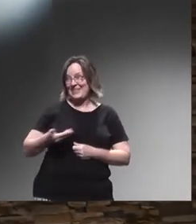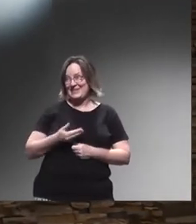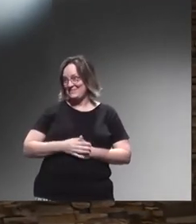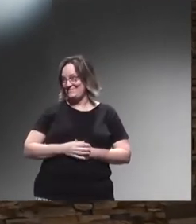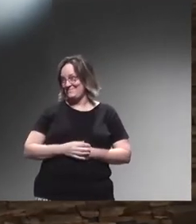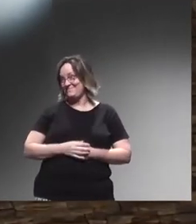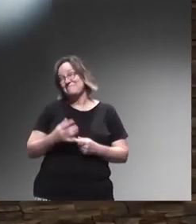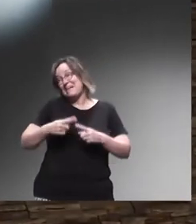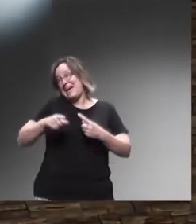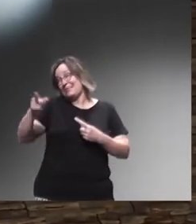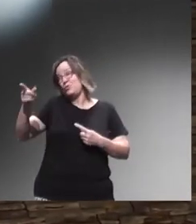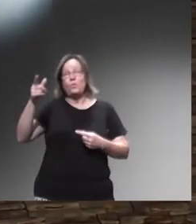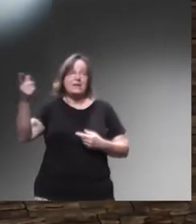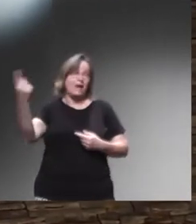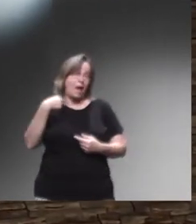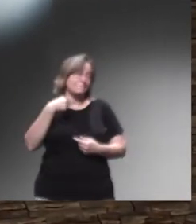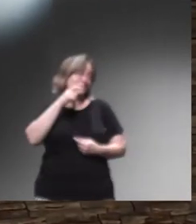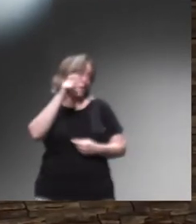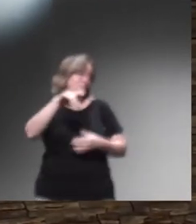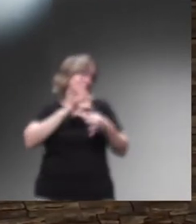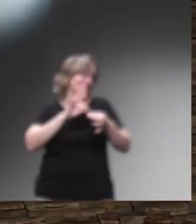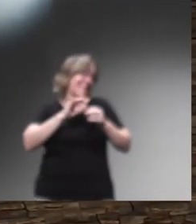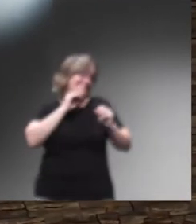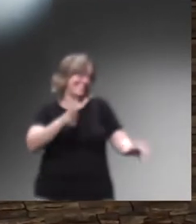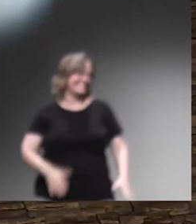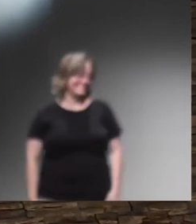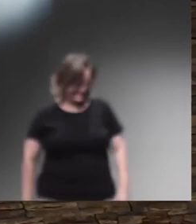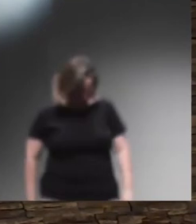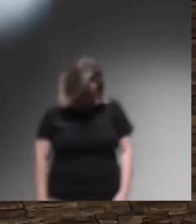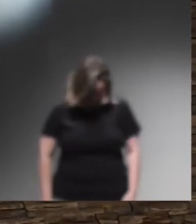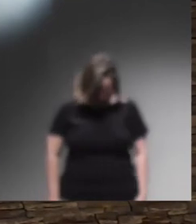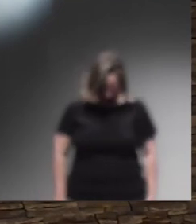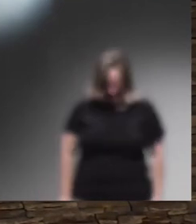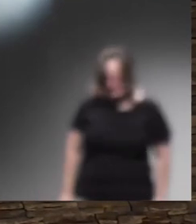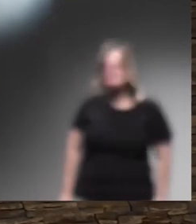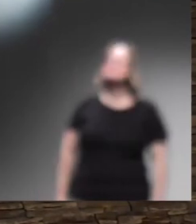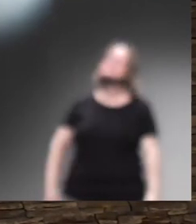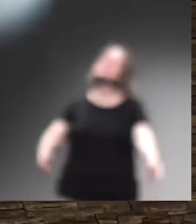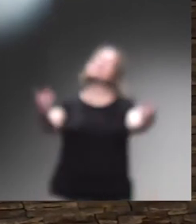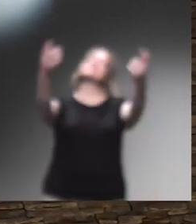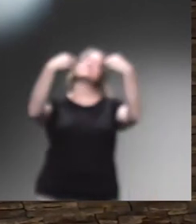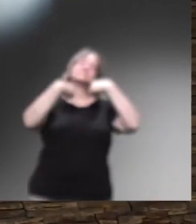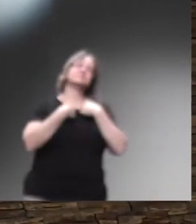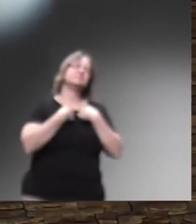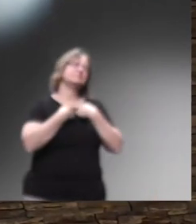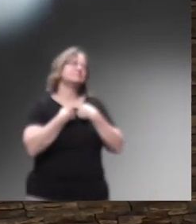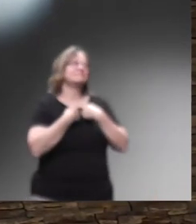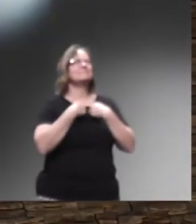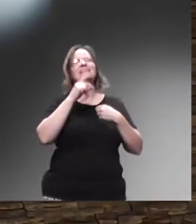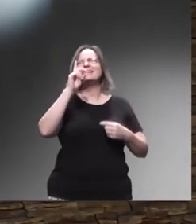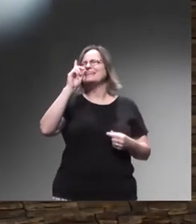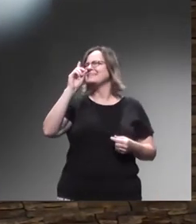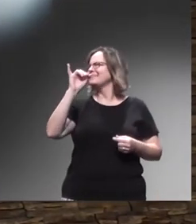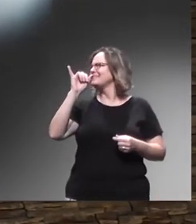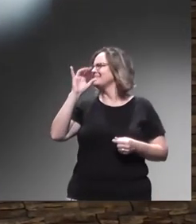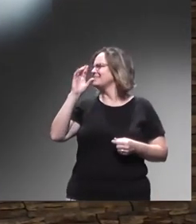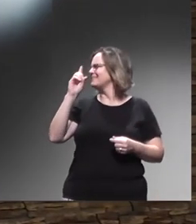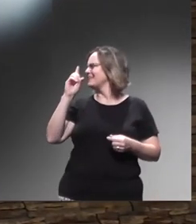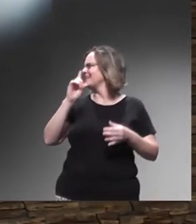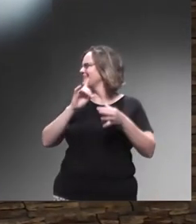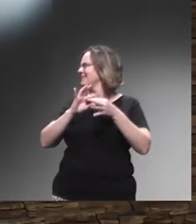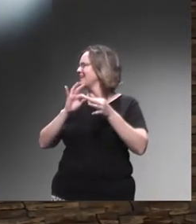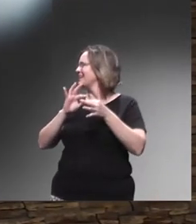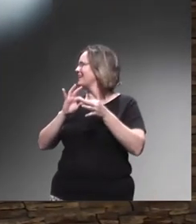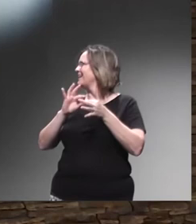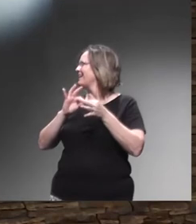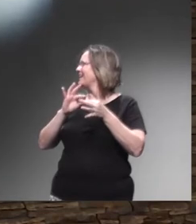You just don't have anything to say yet. So that's fine. And I made a mistake. I know I said Something's Calling Me was my favorite New